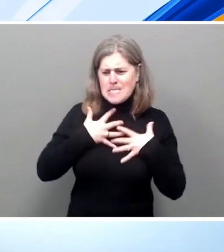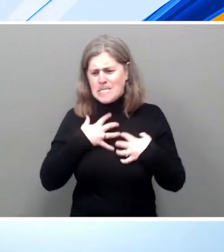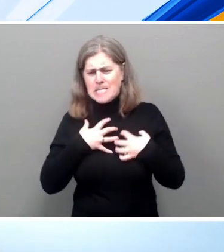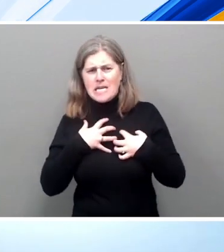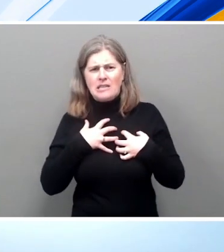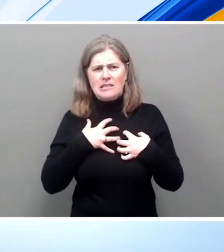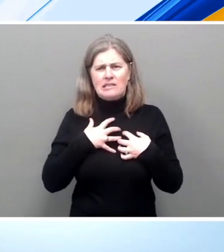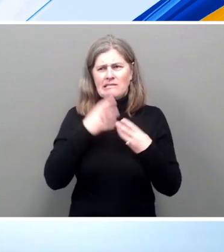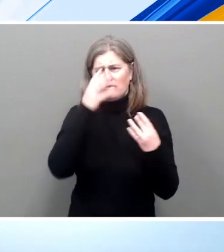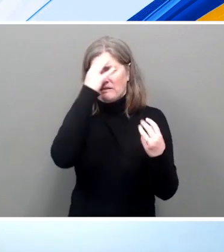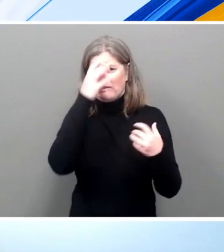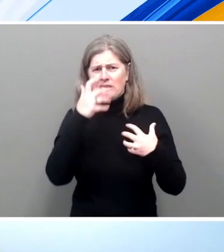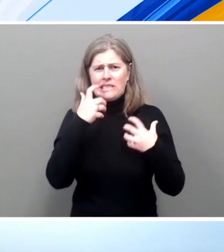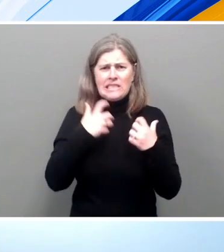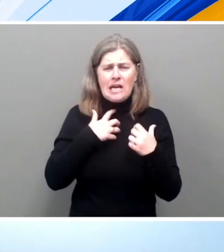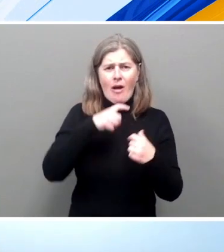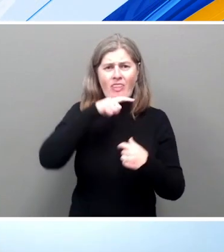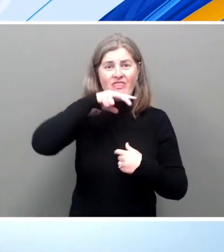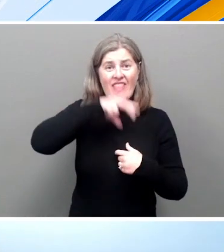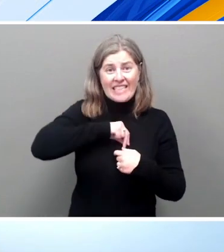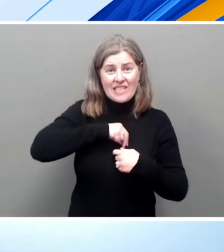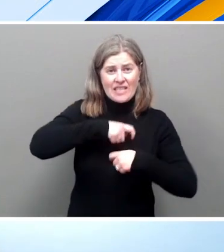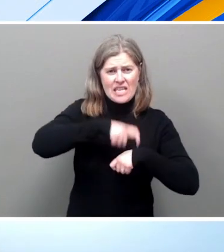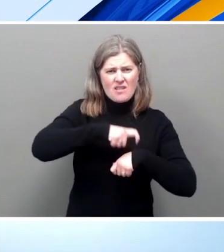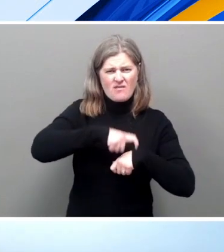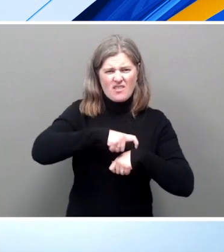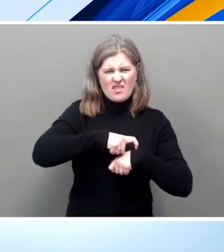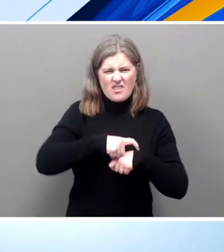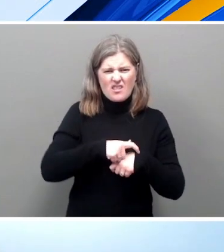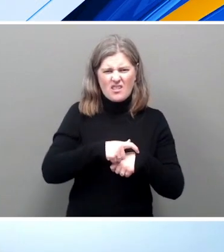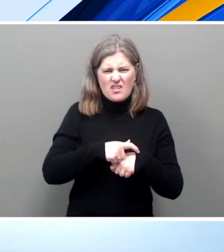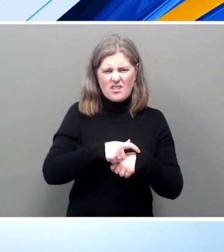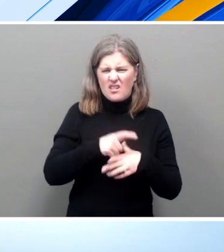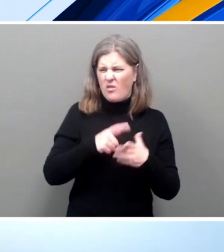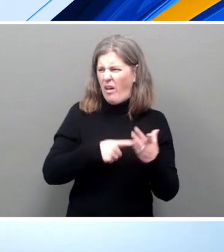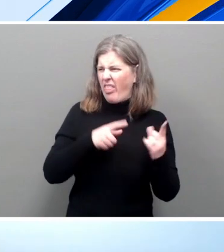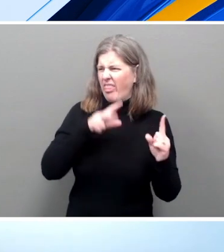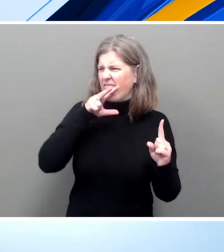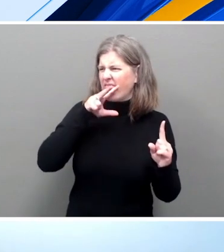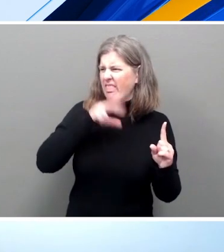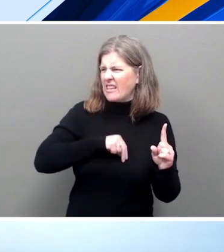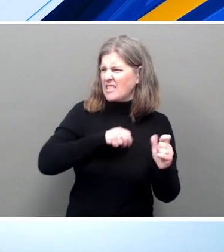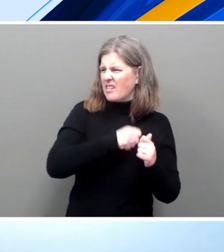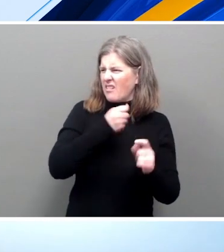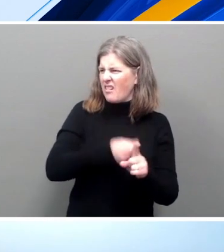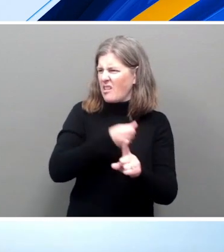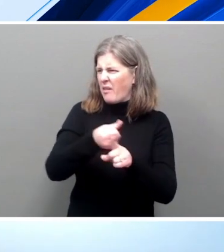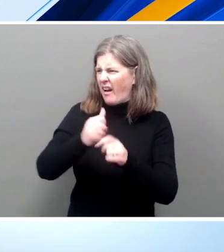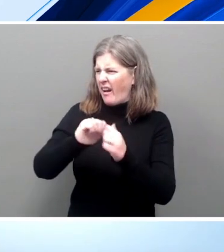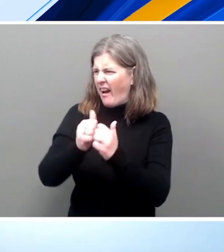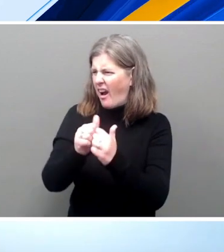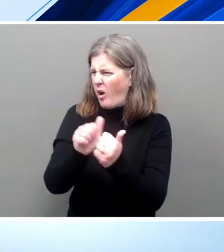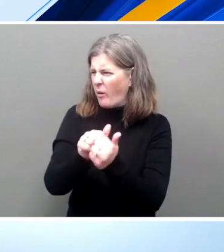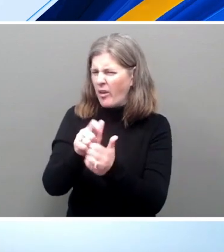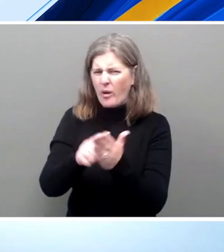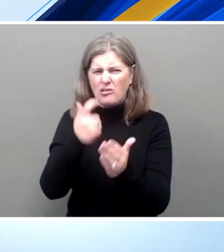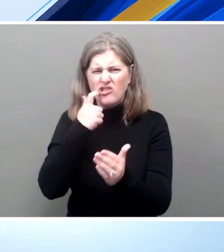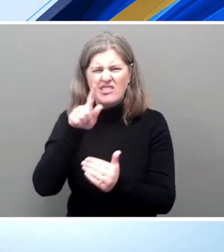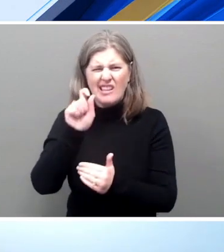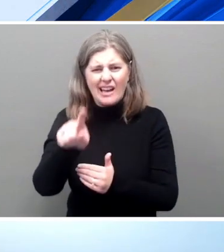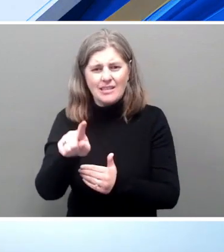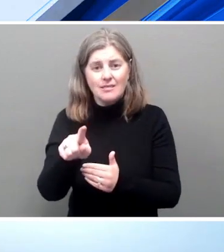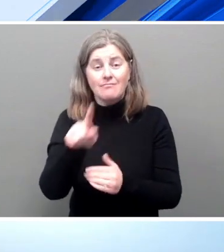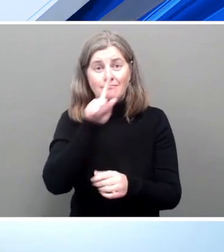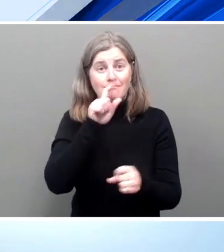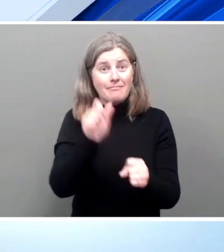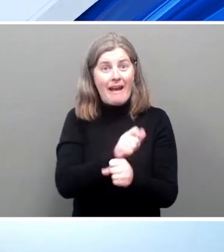Thanksgiving. And you probably are thinking, what could Thanksgiving possibly have to do with the question I just asked? And it actually